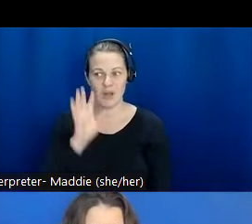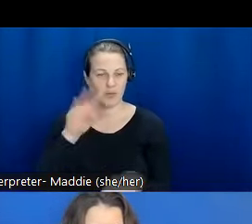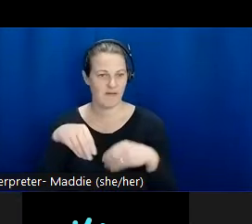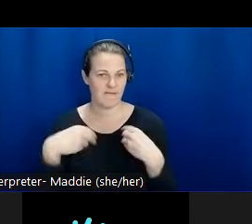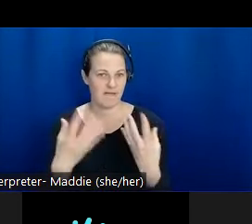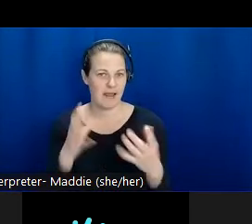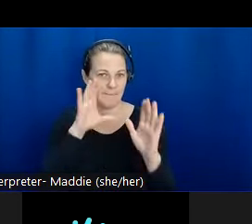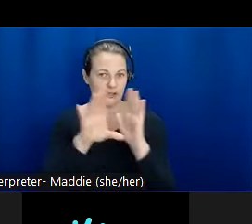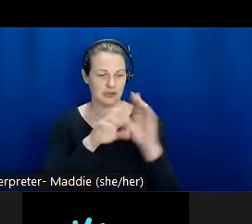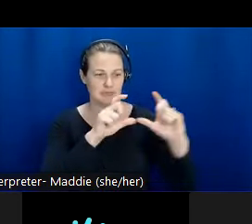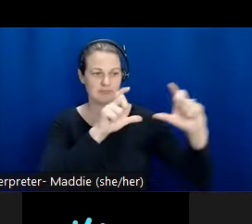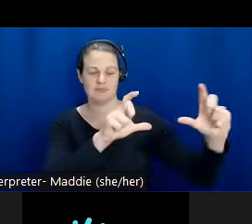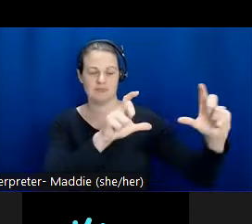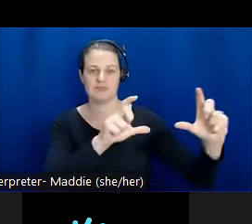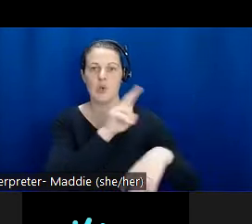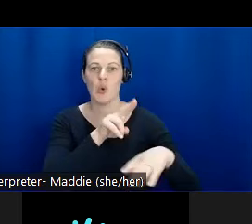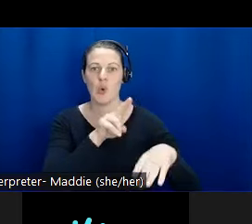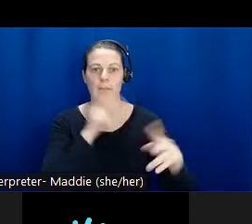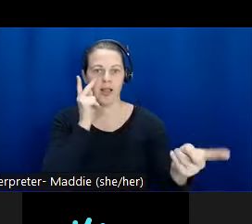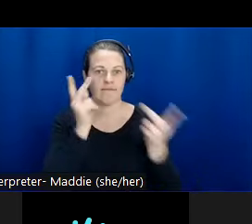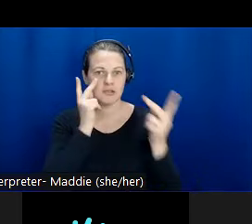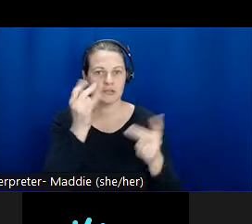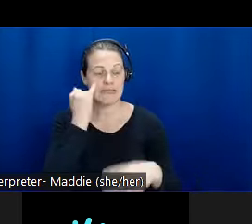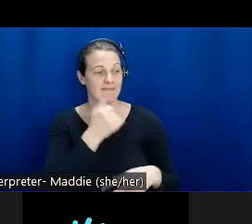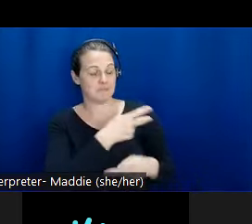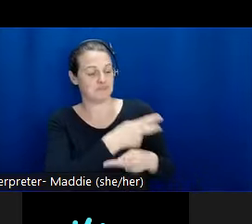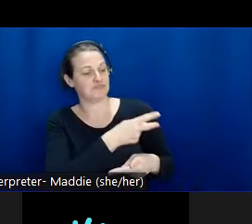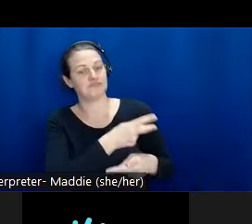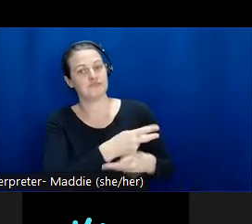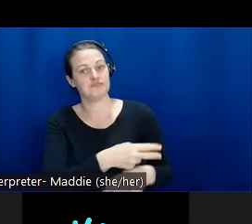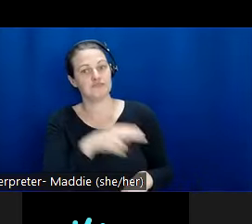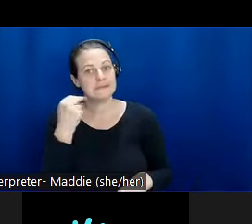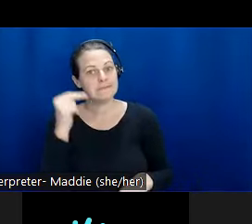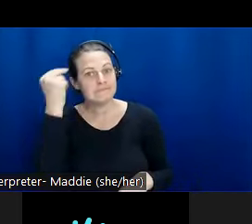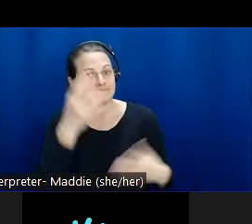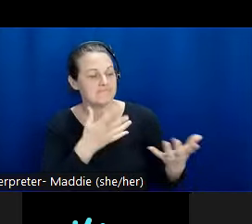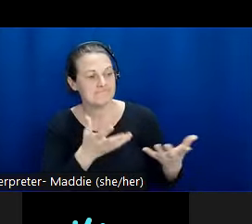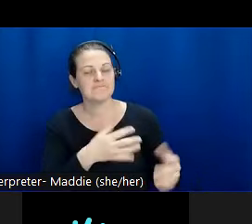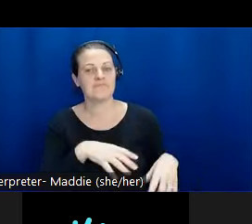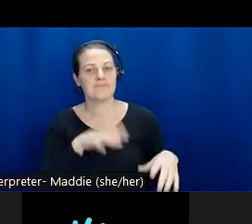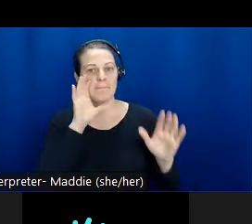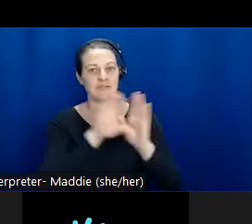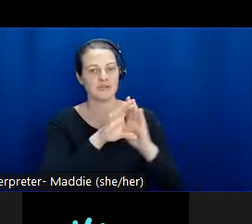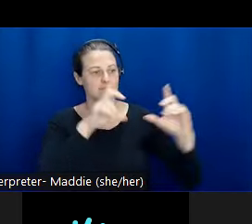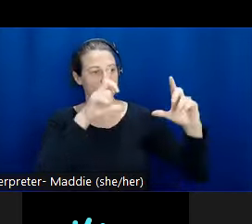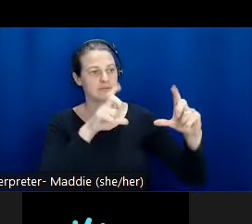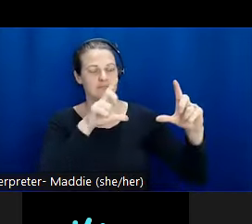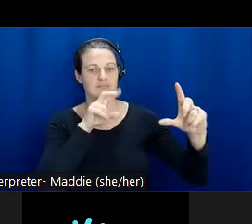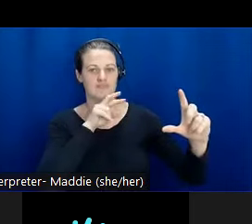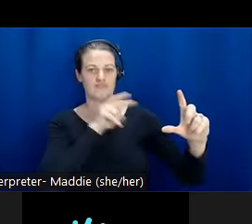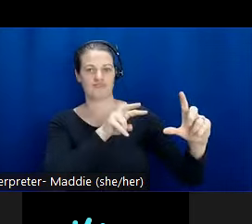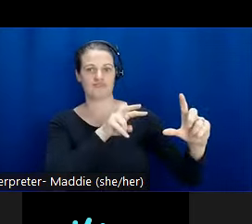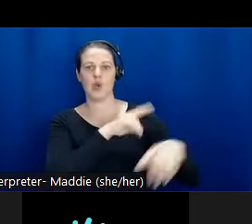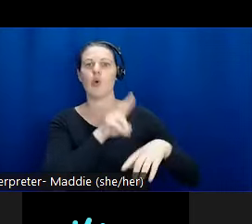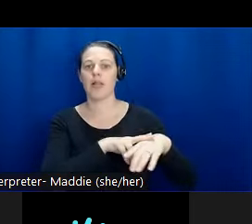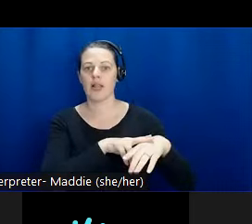your nephew and niece, and you're looking straight at them. This is what a normal picture would look like. For those of us that are